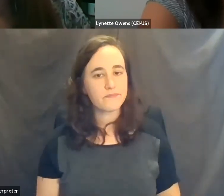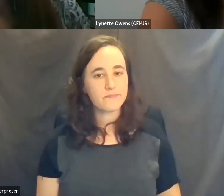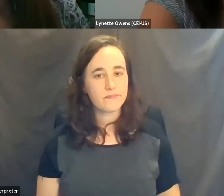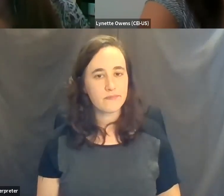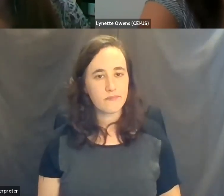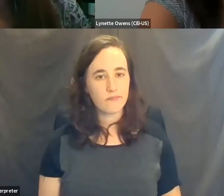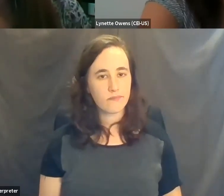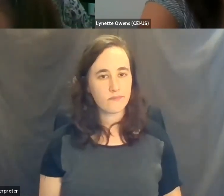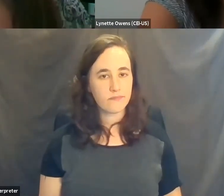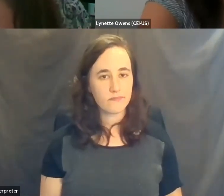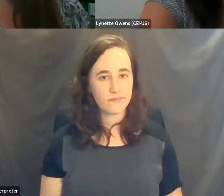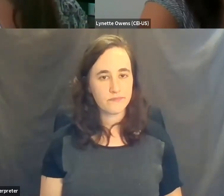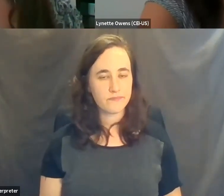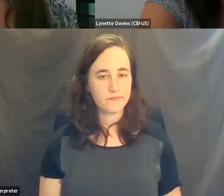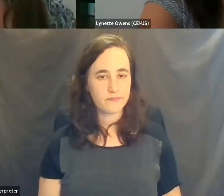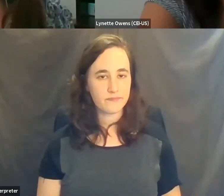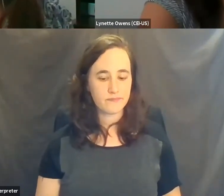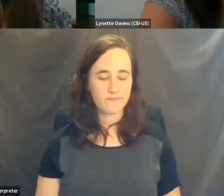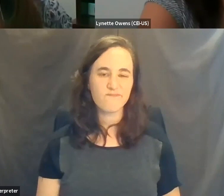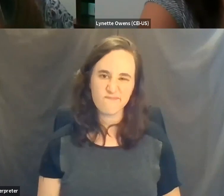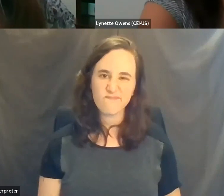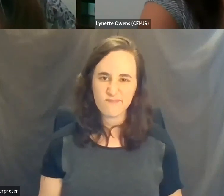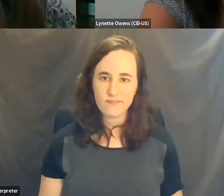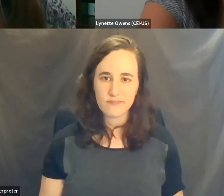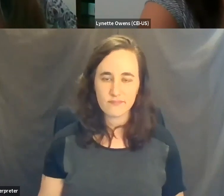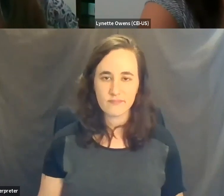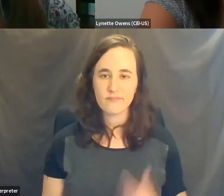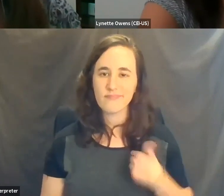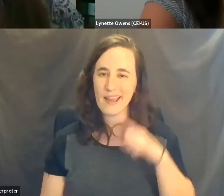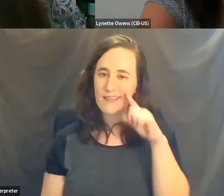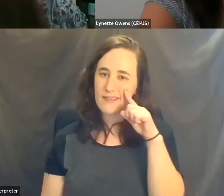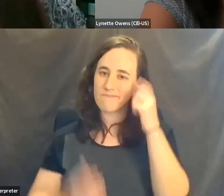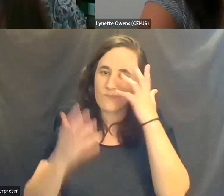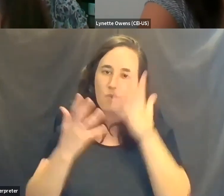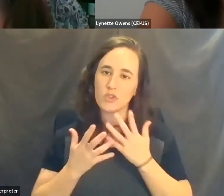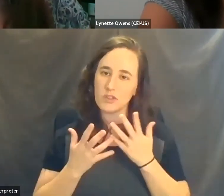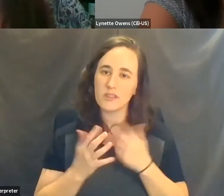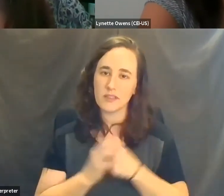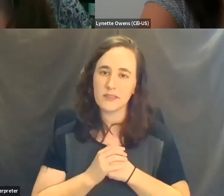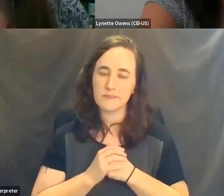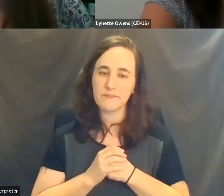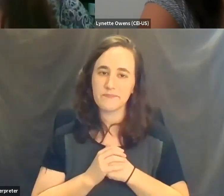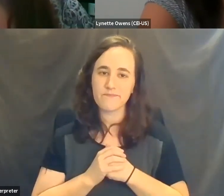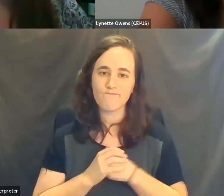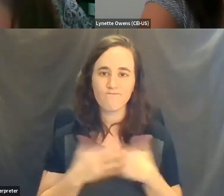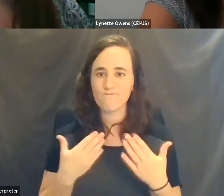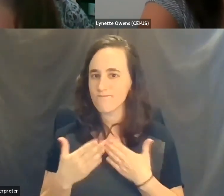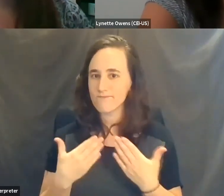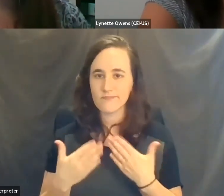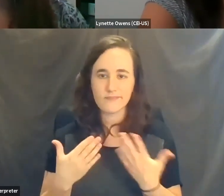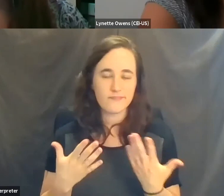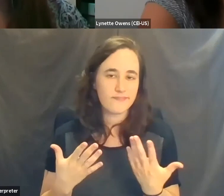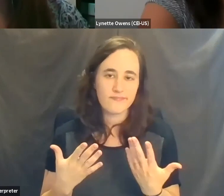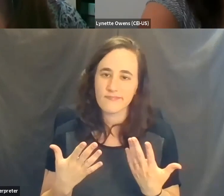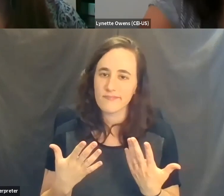learning. Yeah, I mean, I think unfortunately, no matter what, students